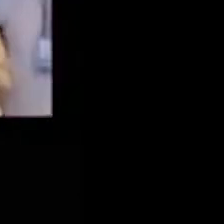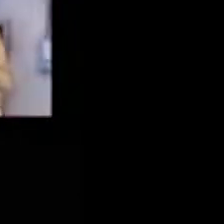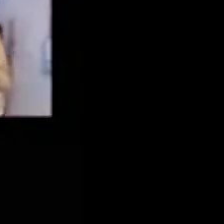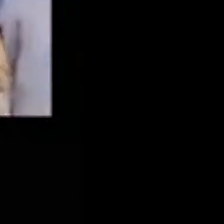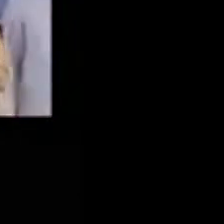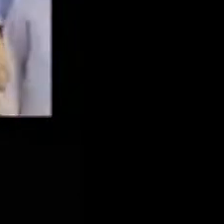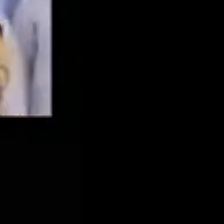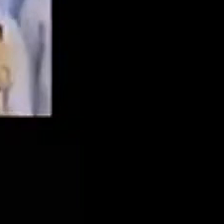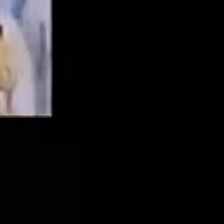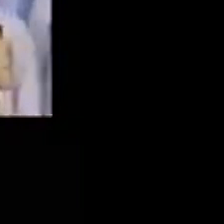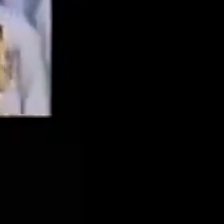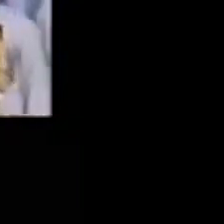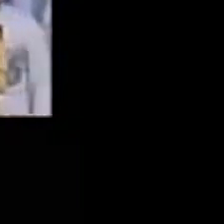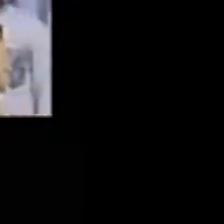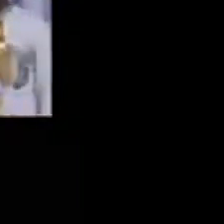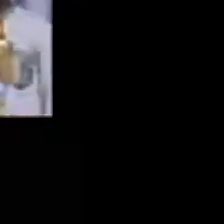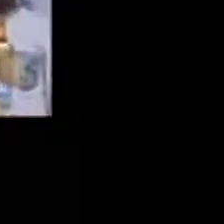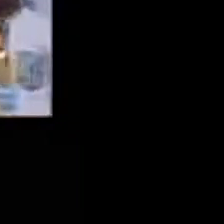is